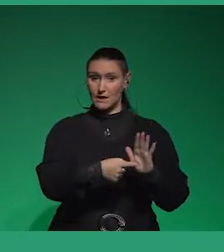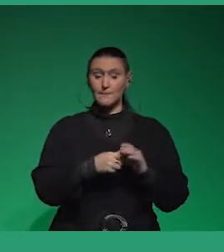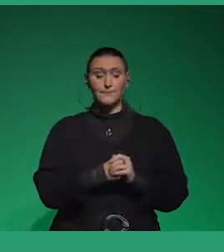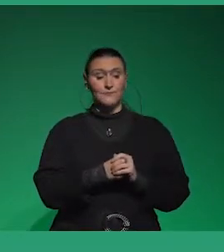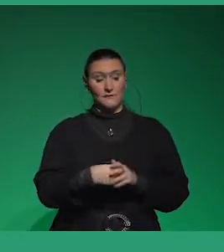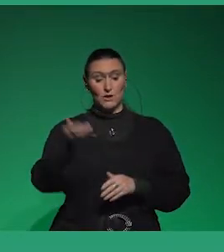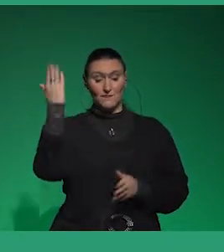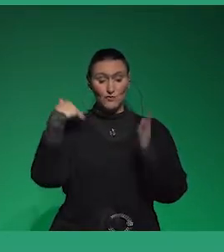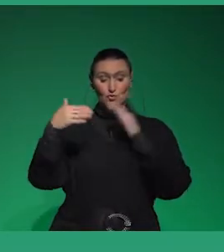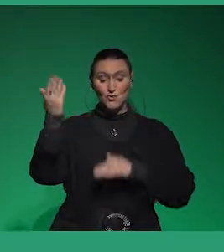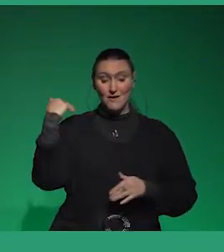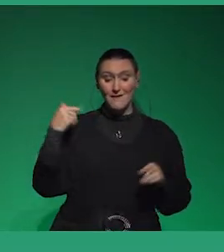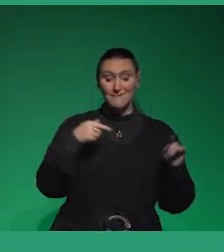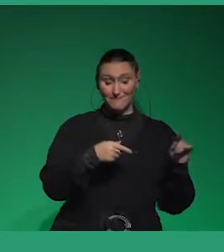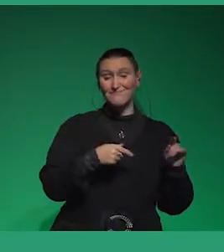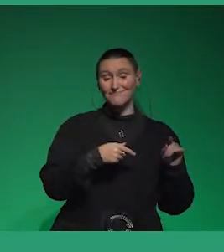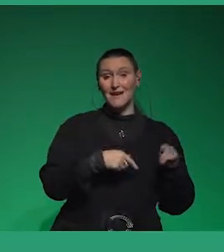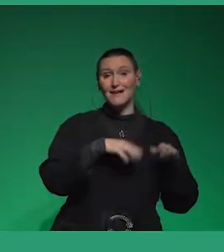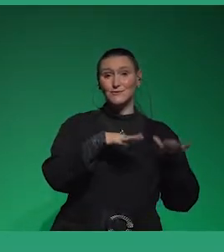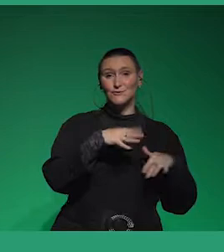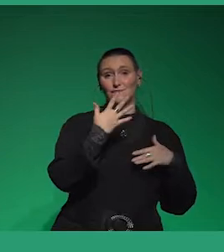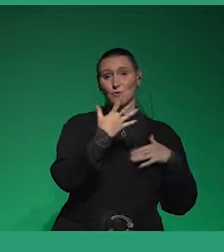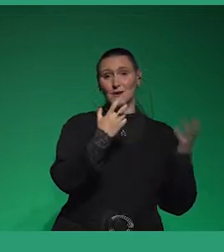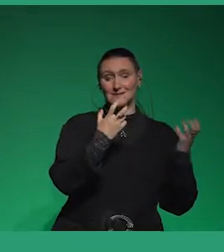1985 to 2007.